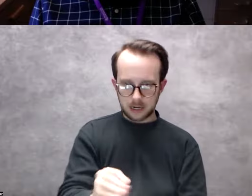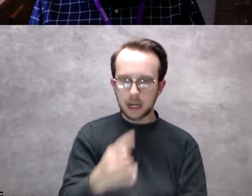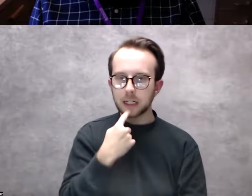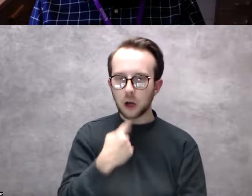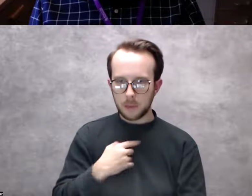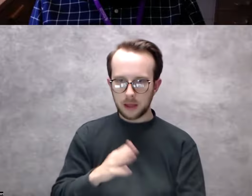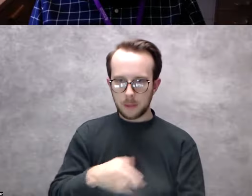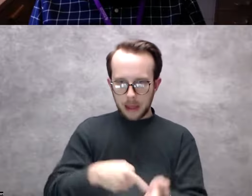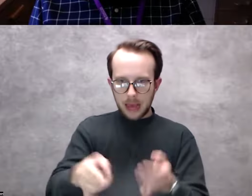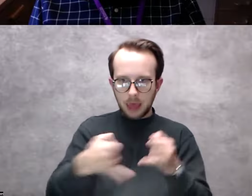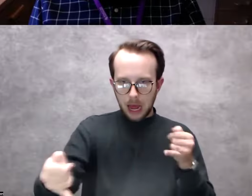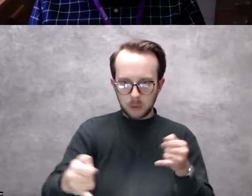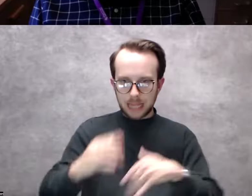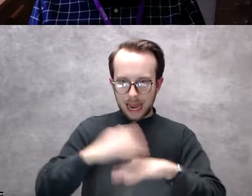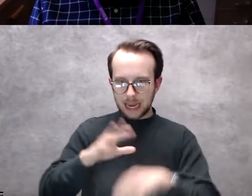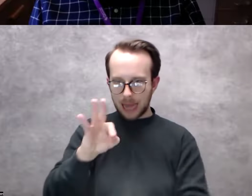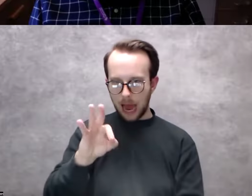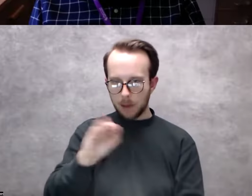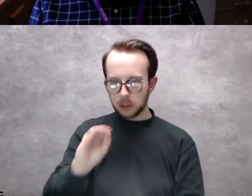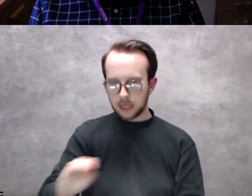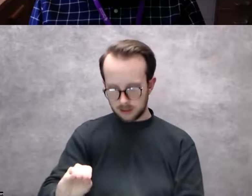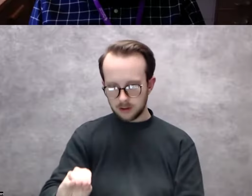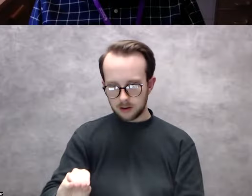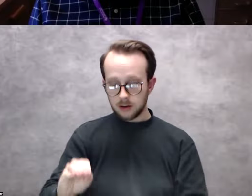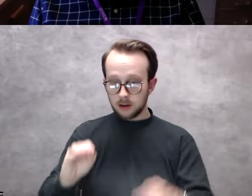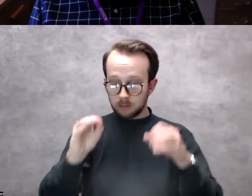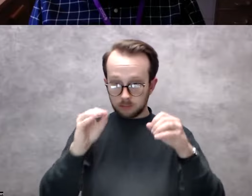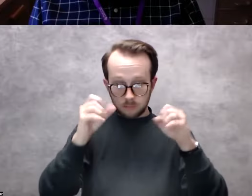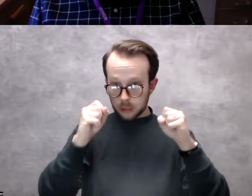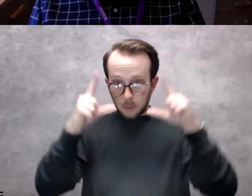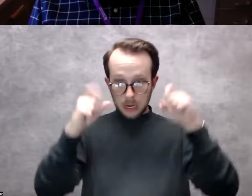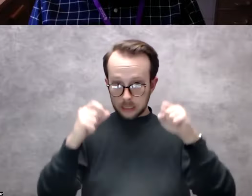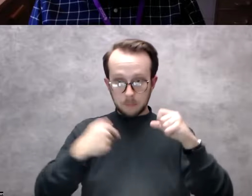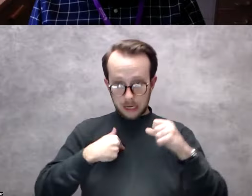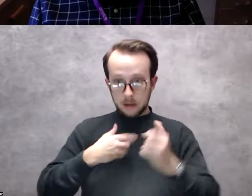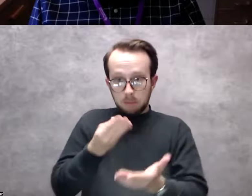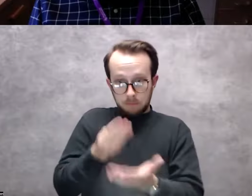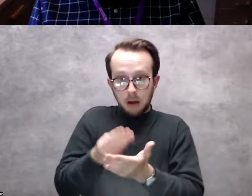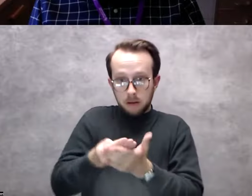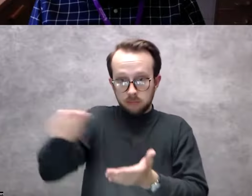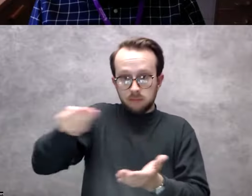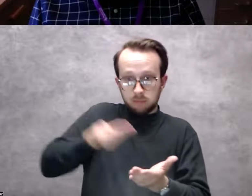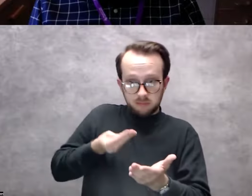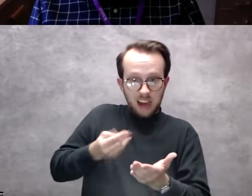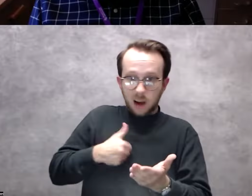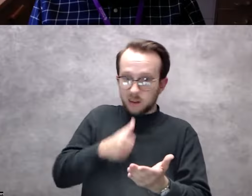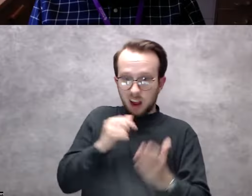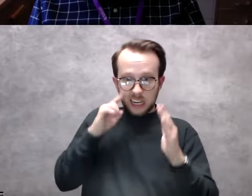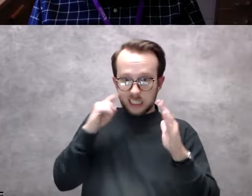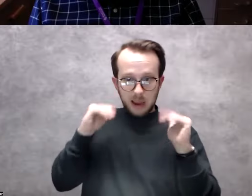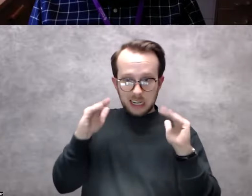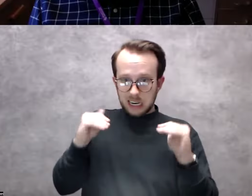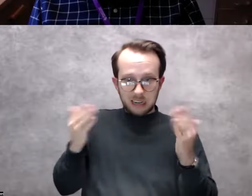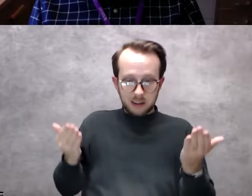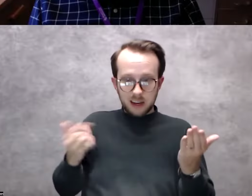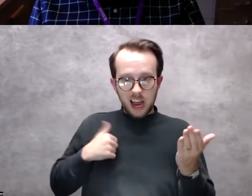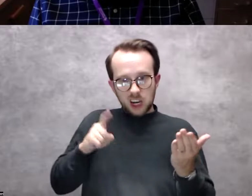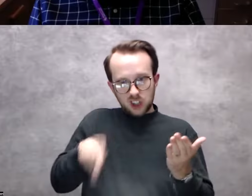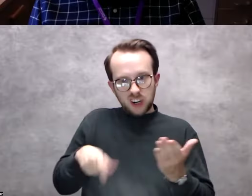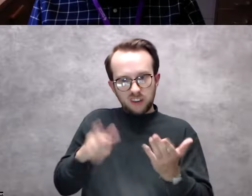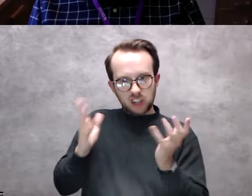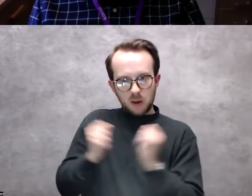about 9. And they surprised me by funding it because I actually wasn't expecting it at all. And I probably should have talked to the program officer